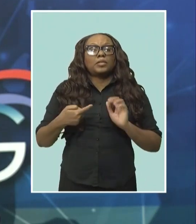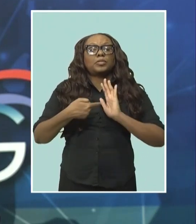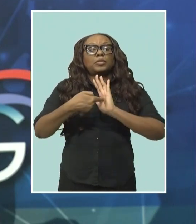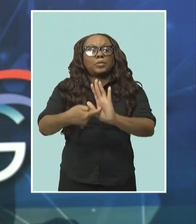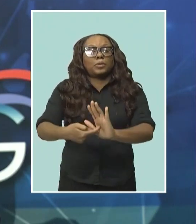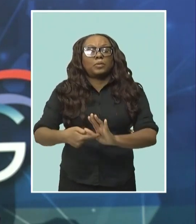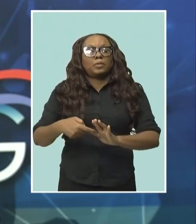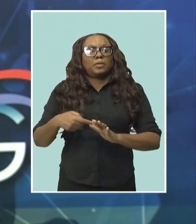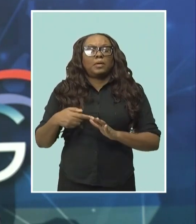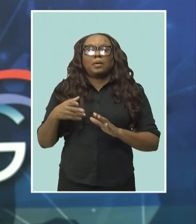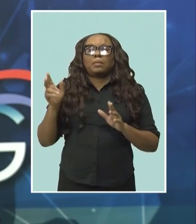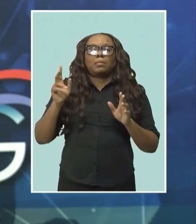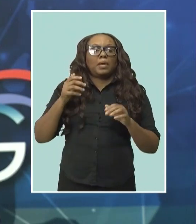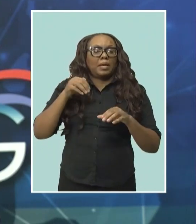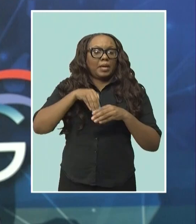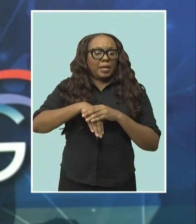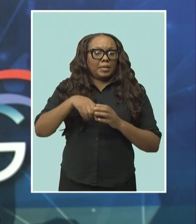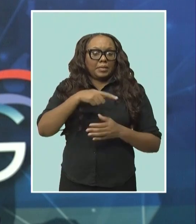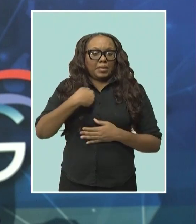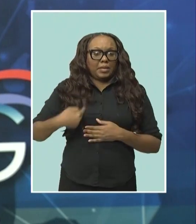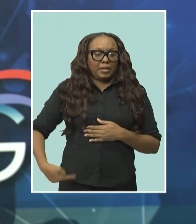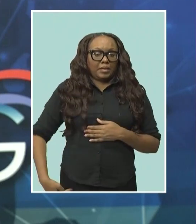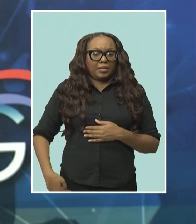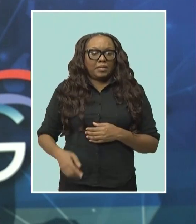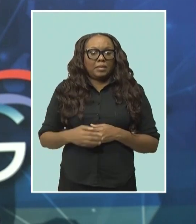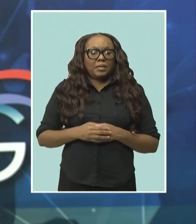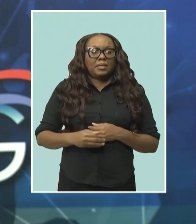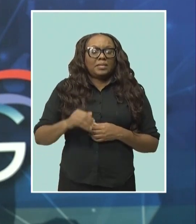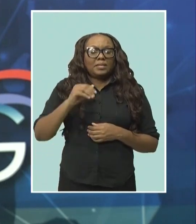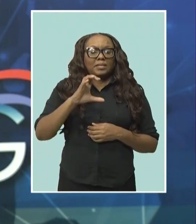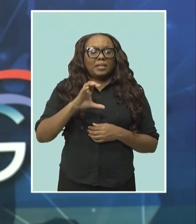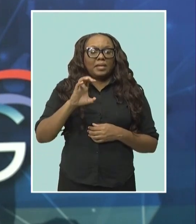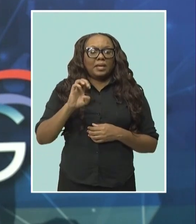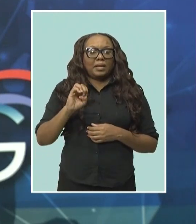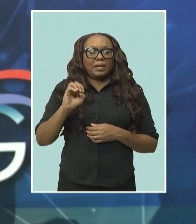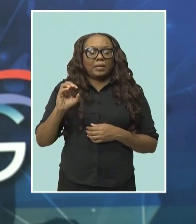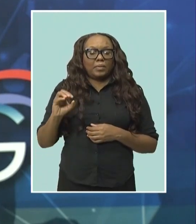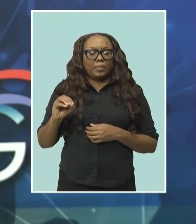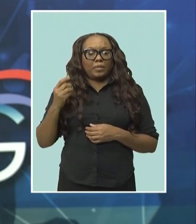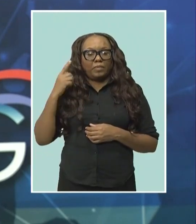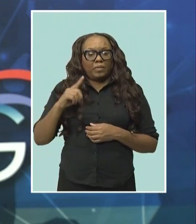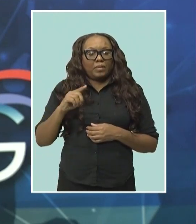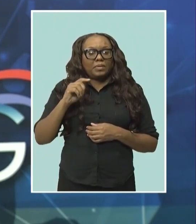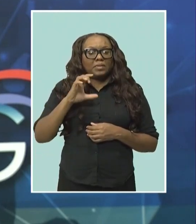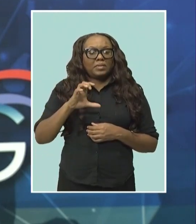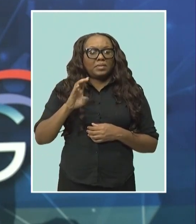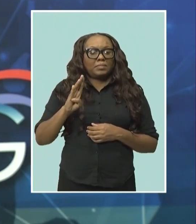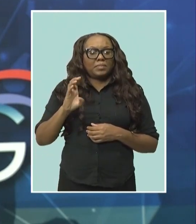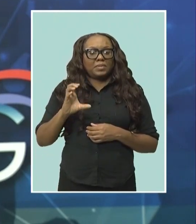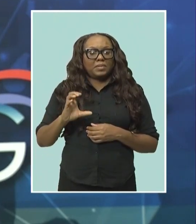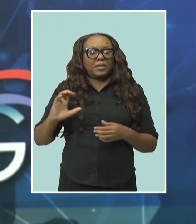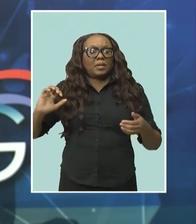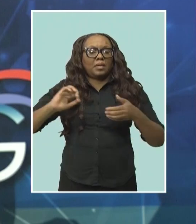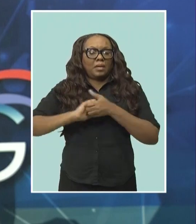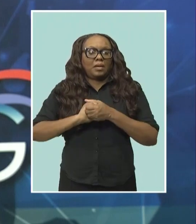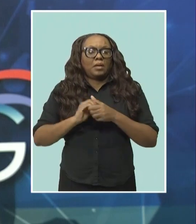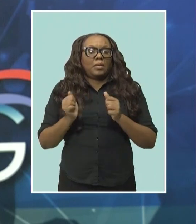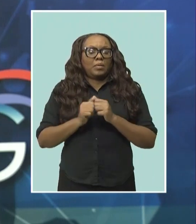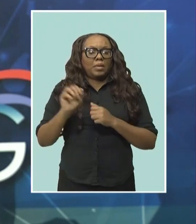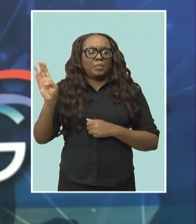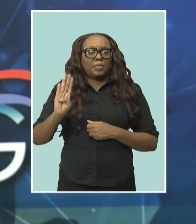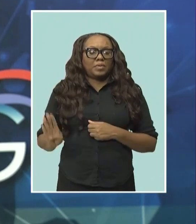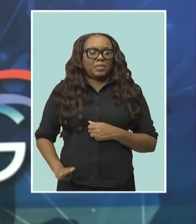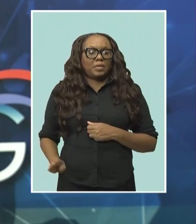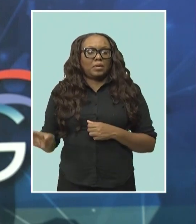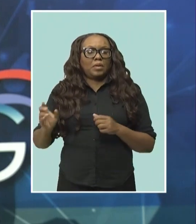by Chief Executive Officer of the Caribbean Broadcasting Corporation, Sanka Price, comes as CBC partners with Brazil-based China Media